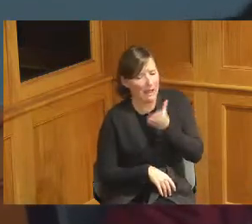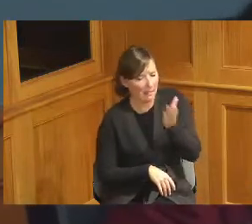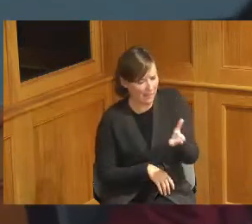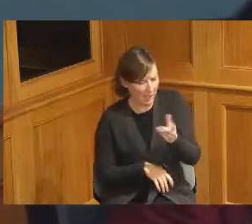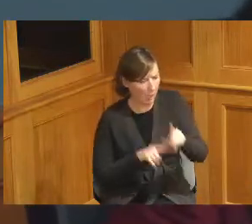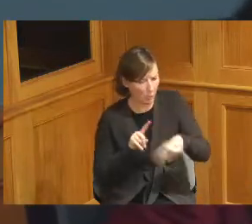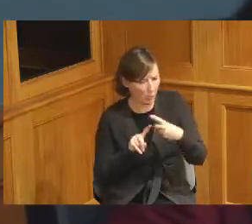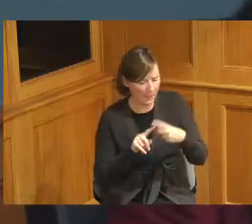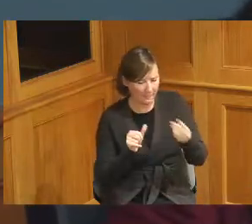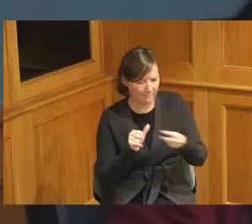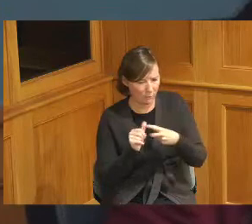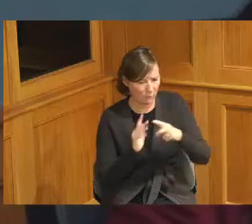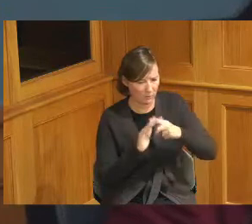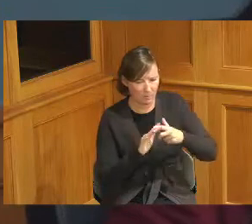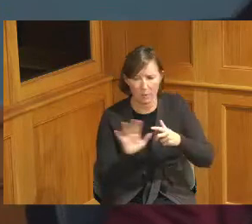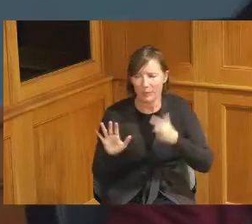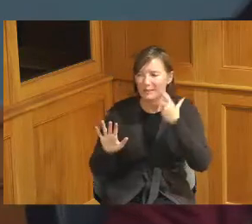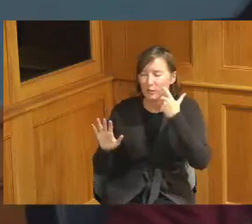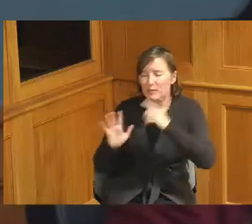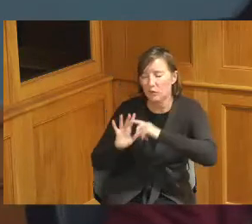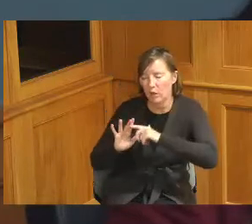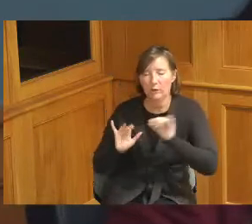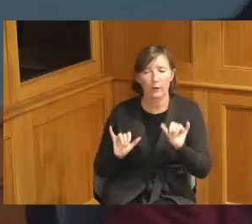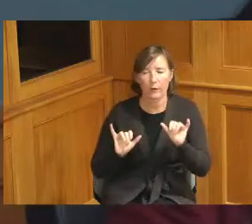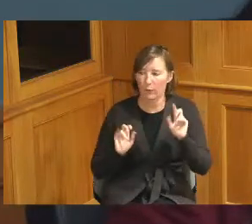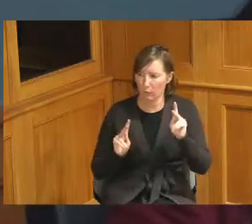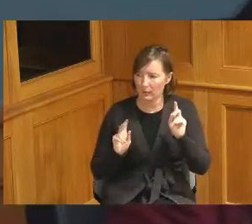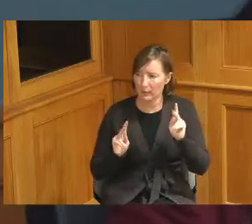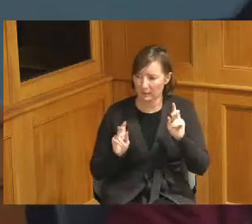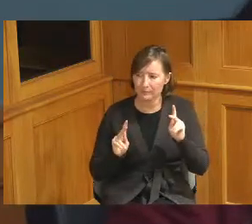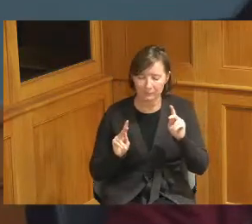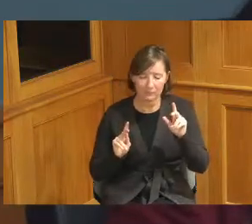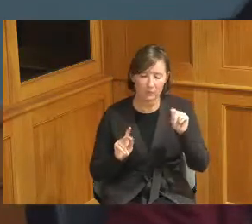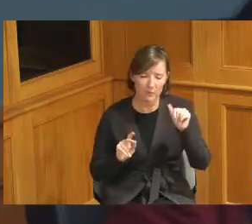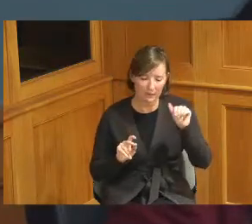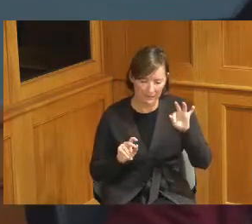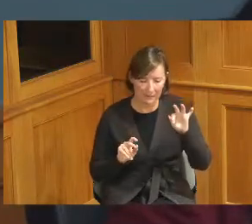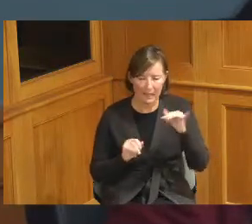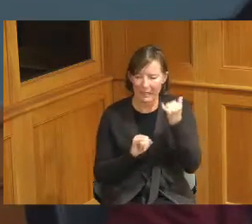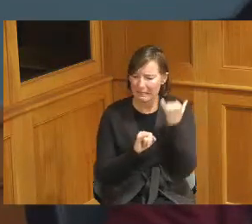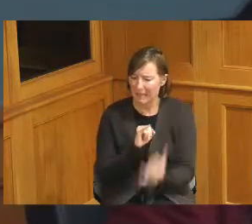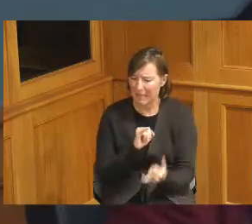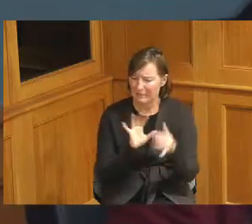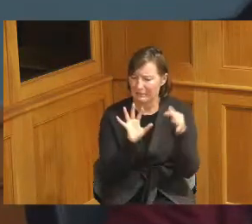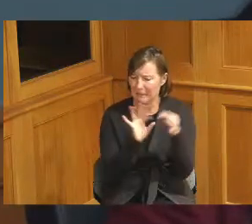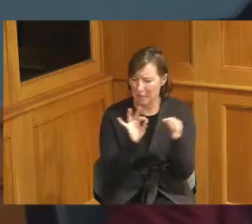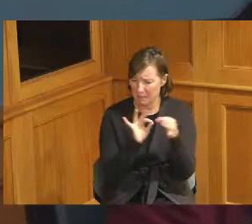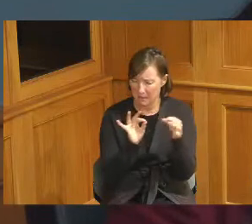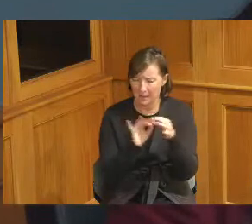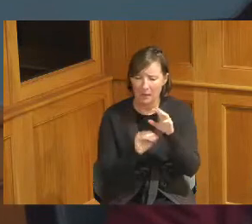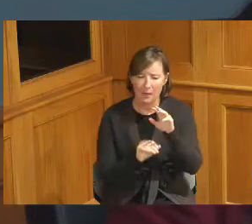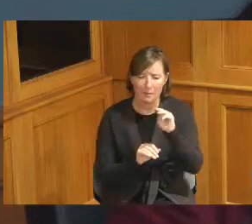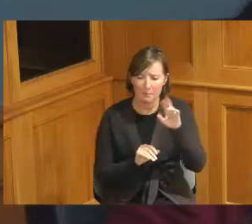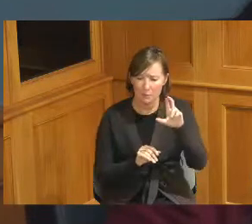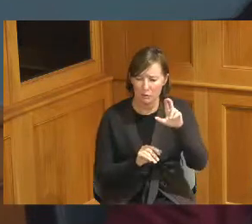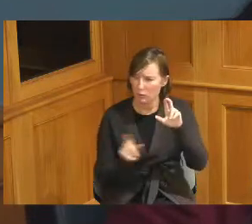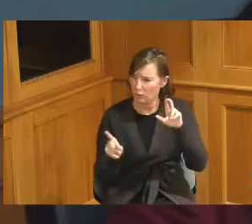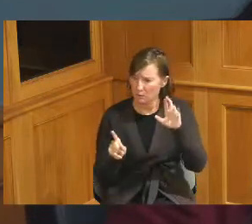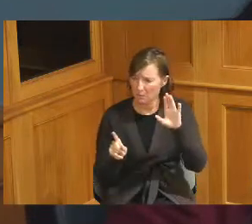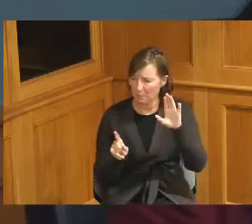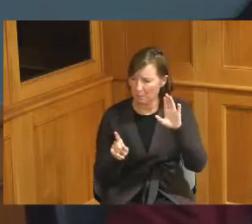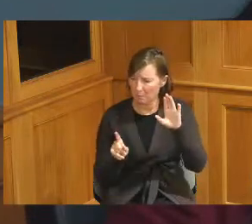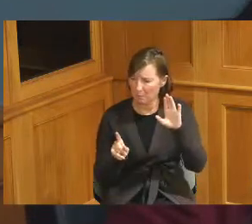sure. It had just started. Okay. Yeah. And I just want to lastly say that, Mr. Bell, you have done so